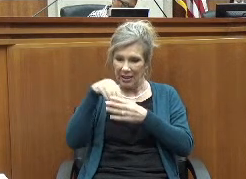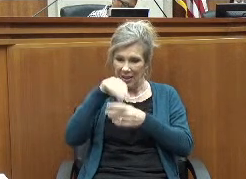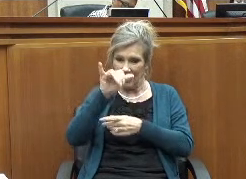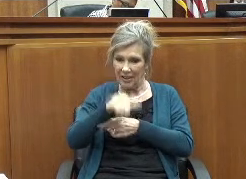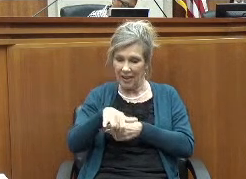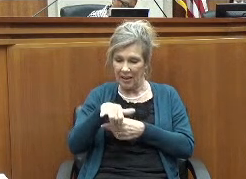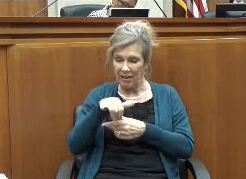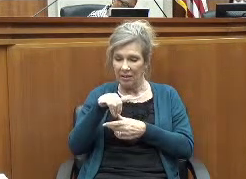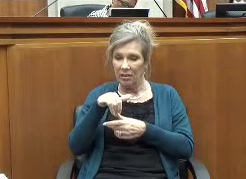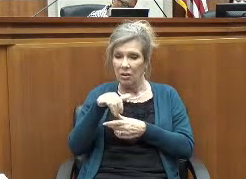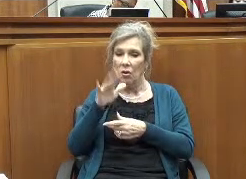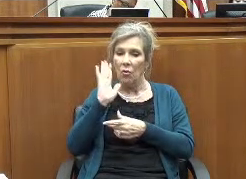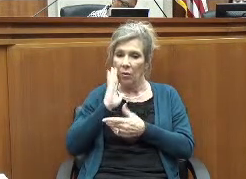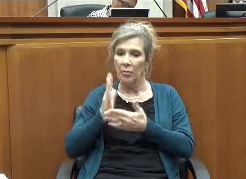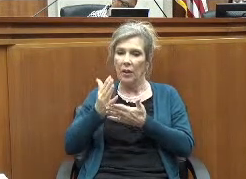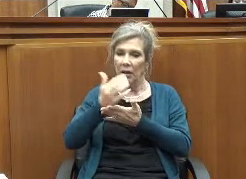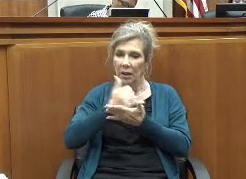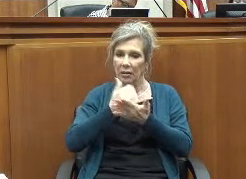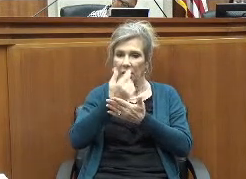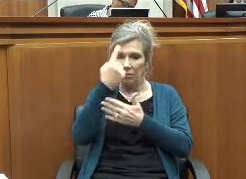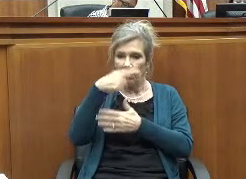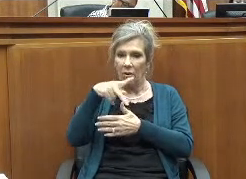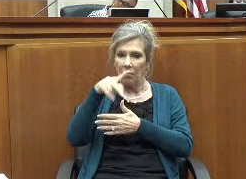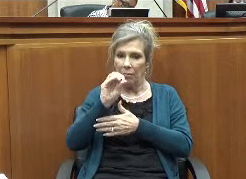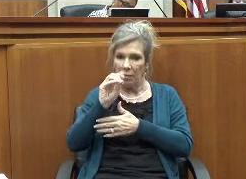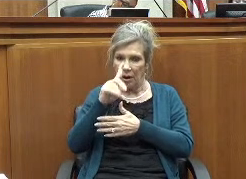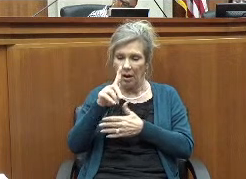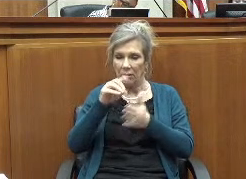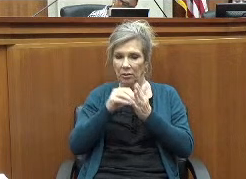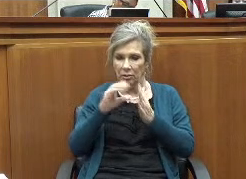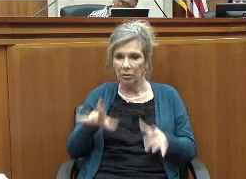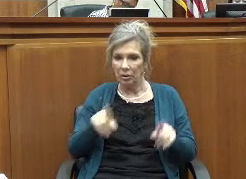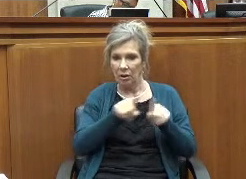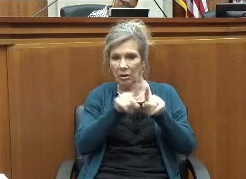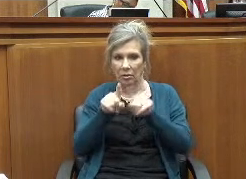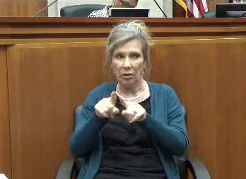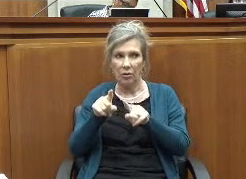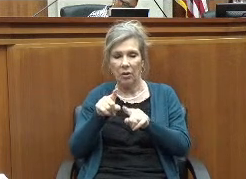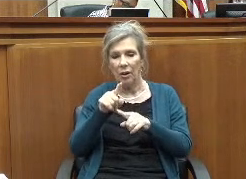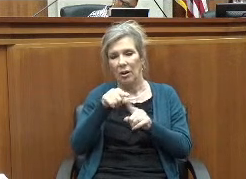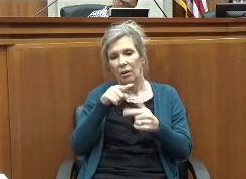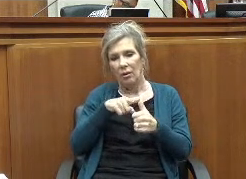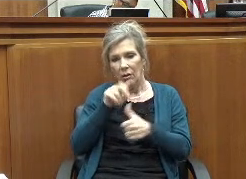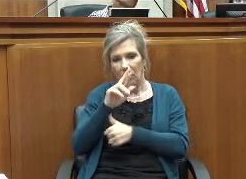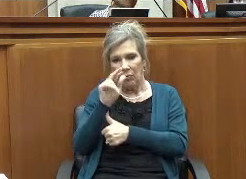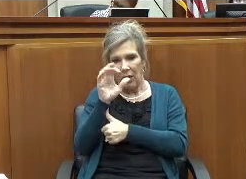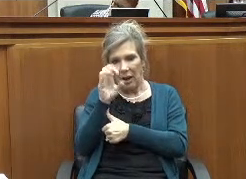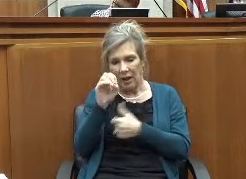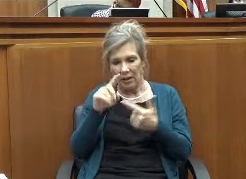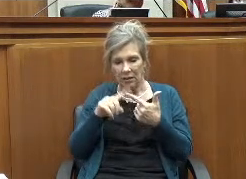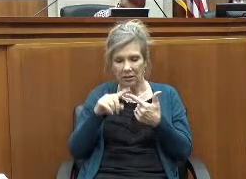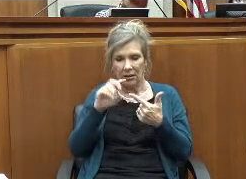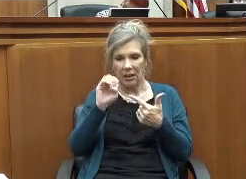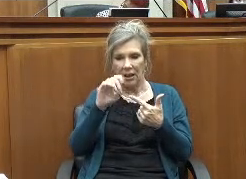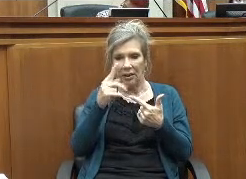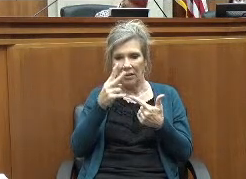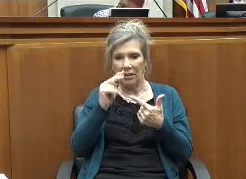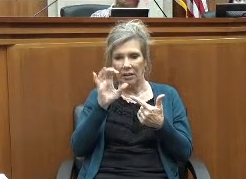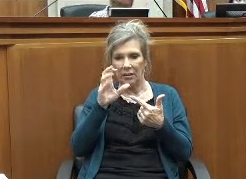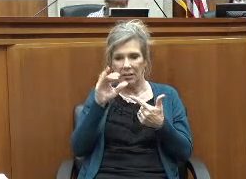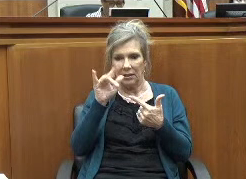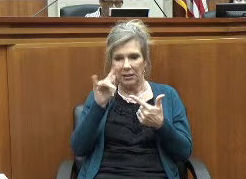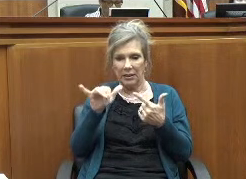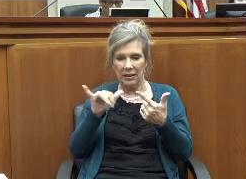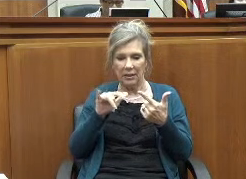also be collected for pod students. So in particular, race, ethnicity, economic status, and IEP